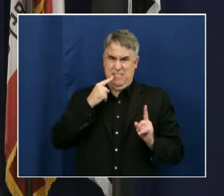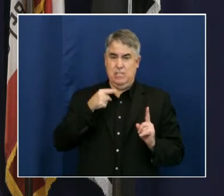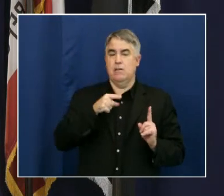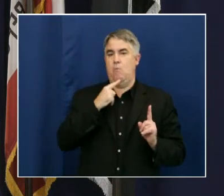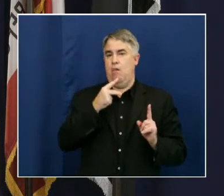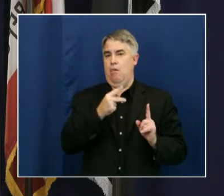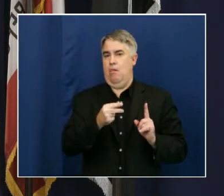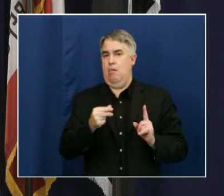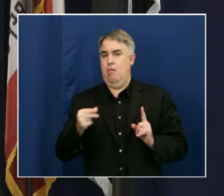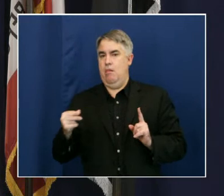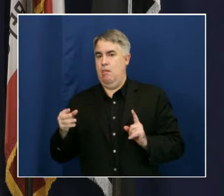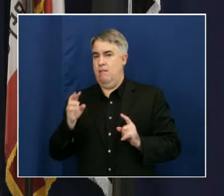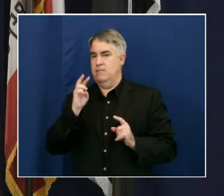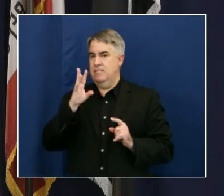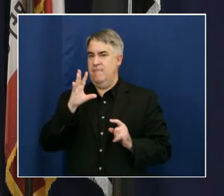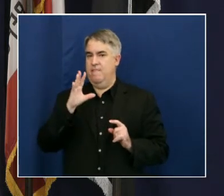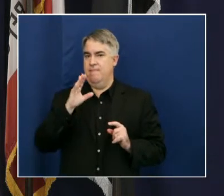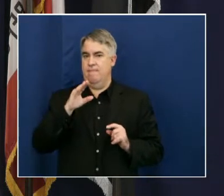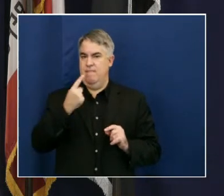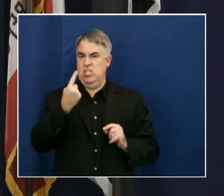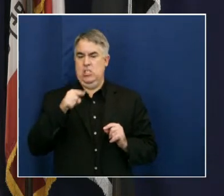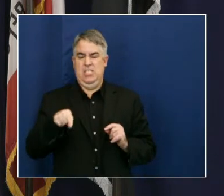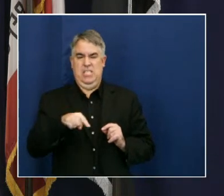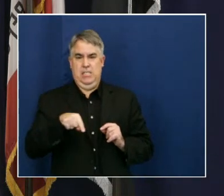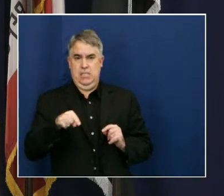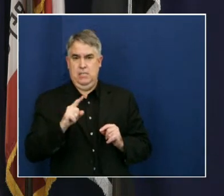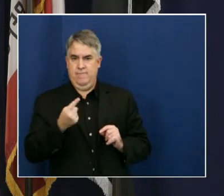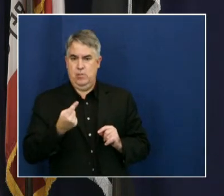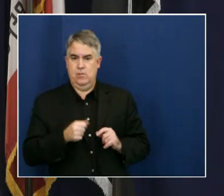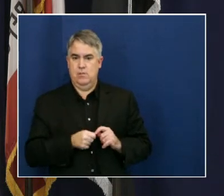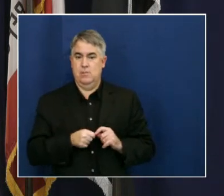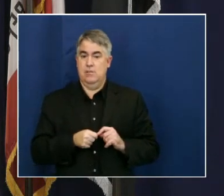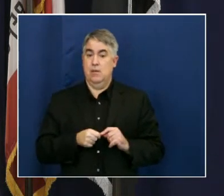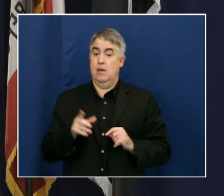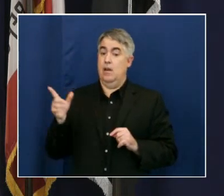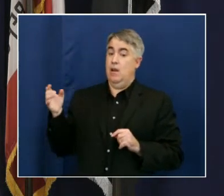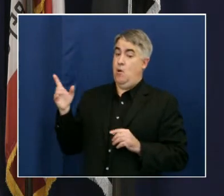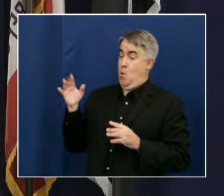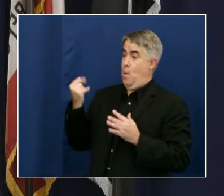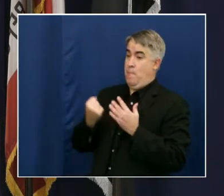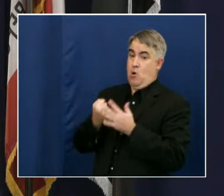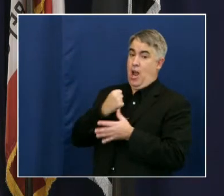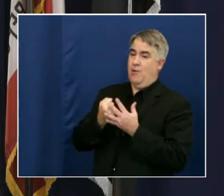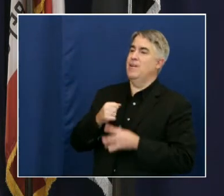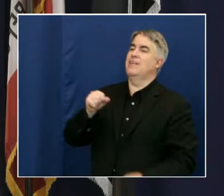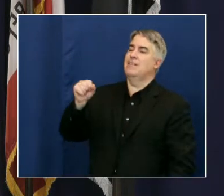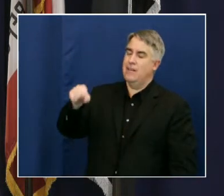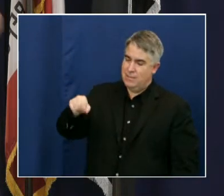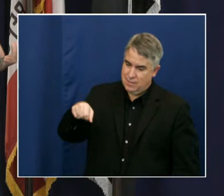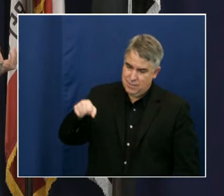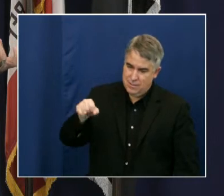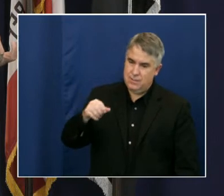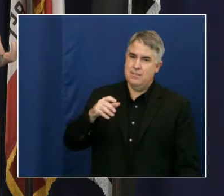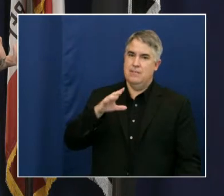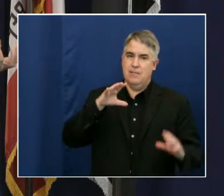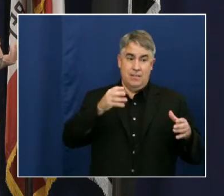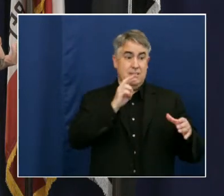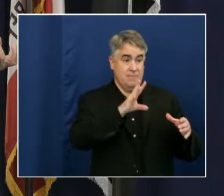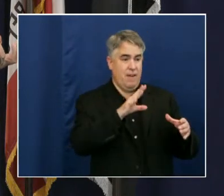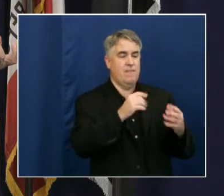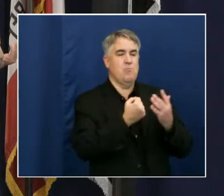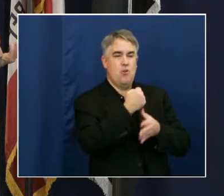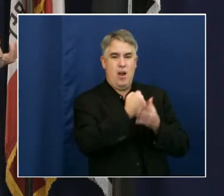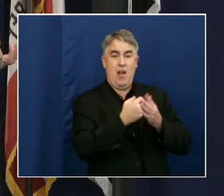that. So that's what we're asking them to do. Prioritize. Because, again, supply, we don't